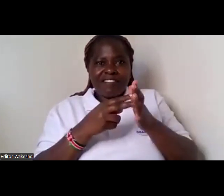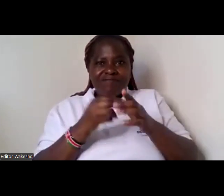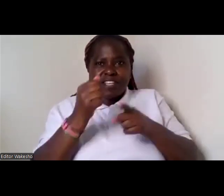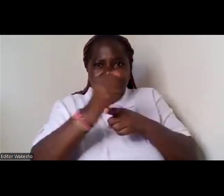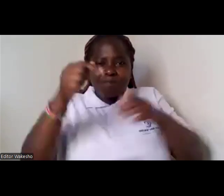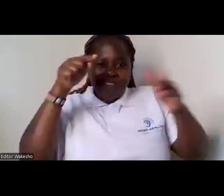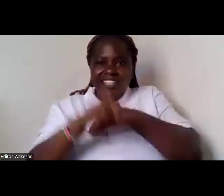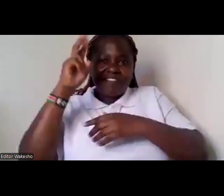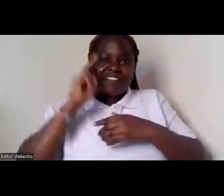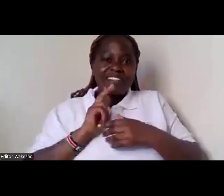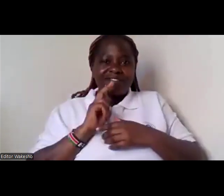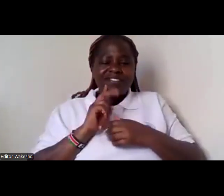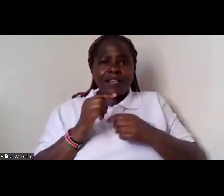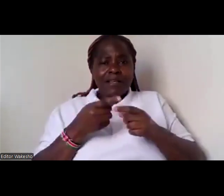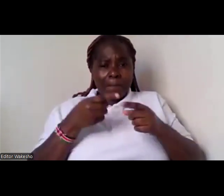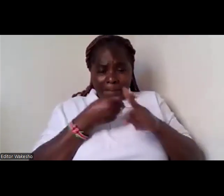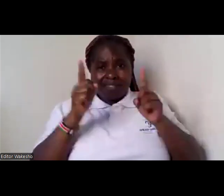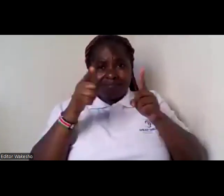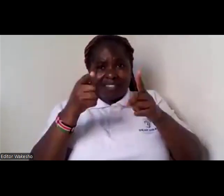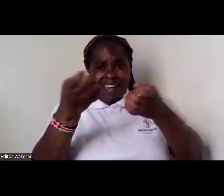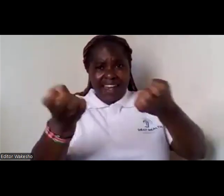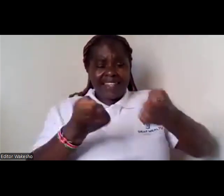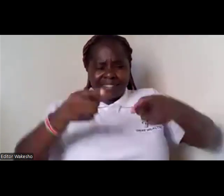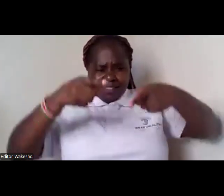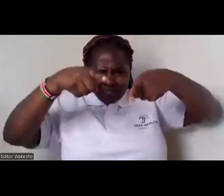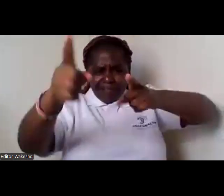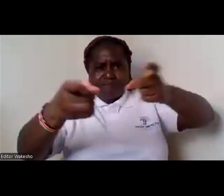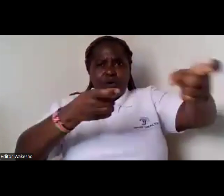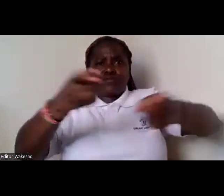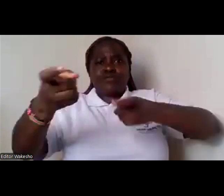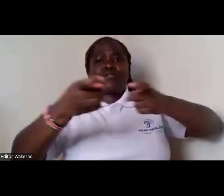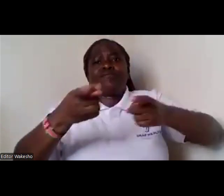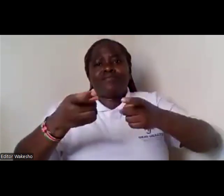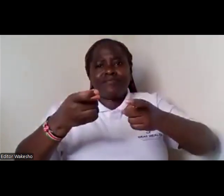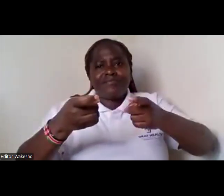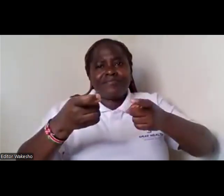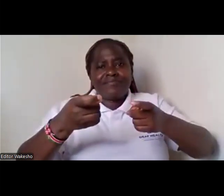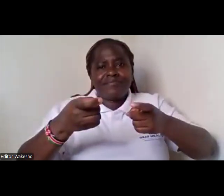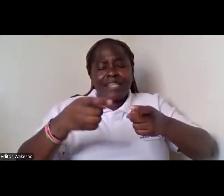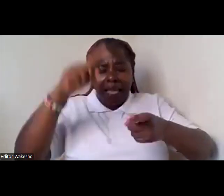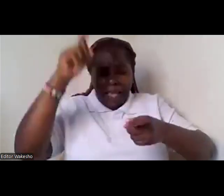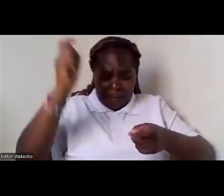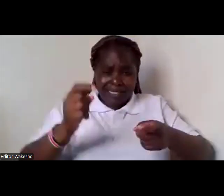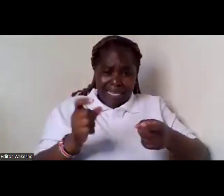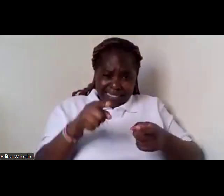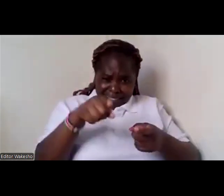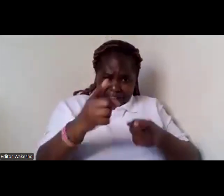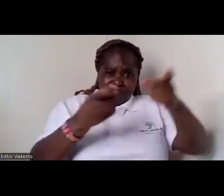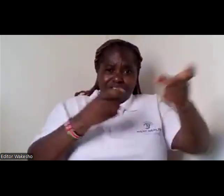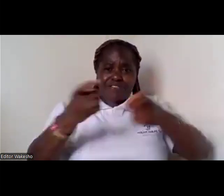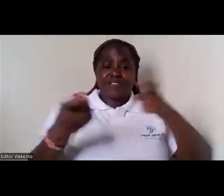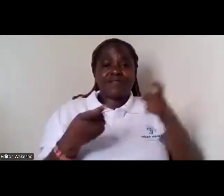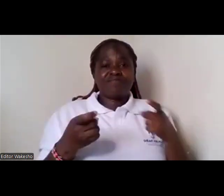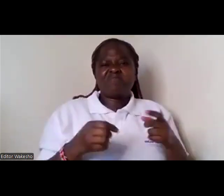it needs a lot of self-control and has one of the highest failure rates. And that's why maybe I did not mention it too